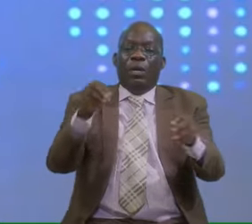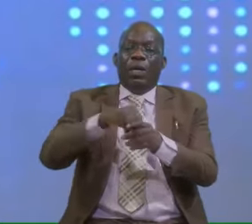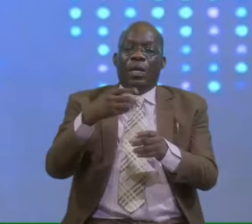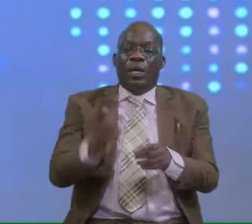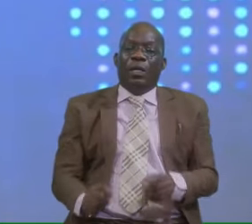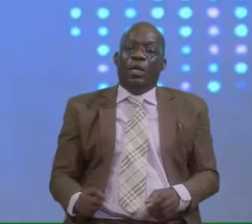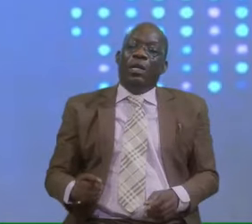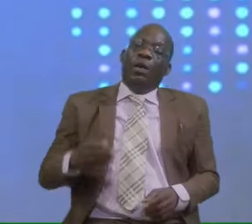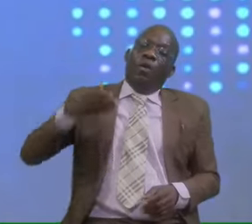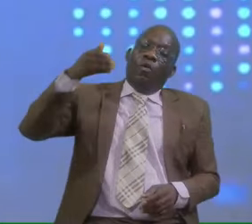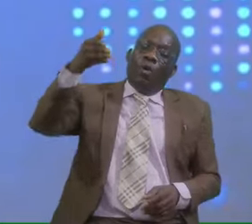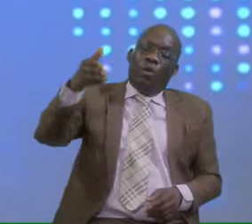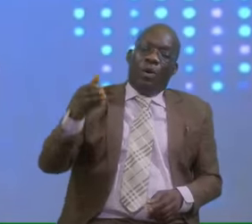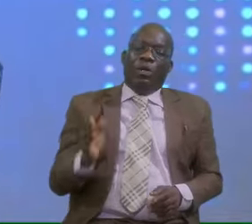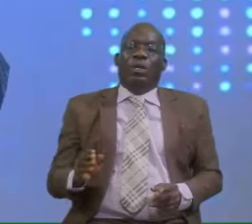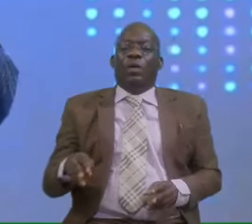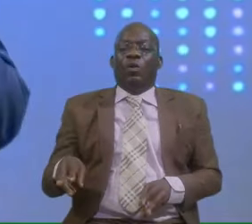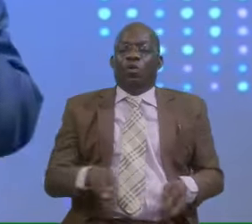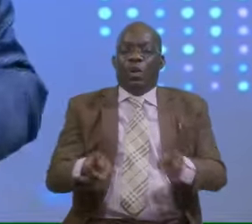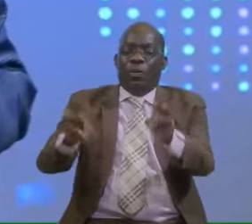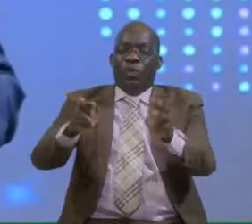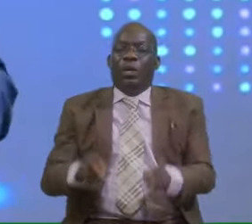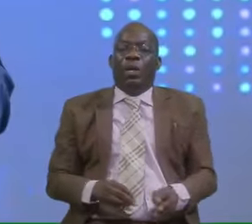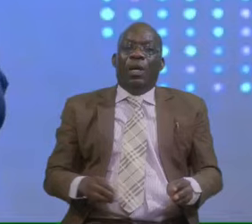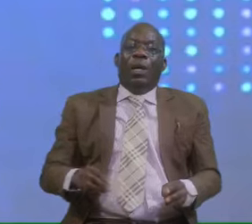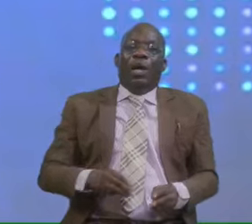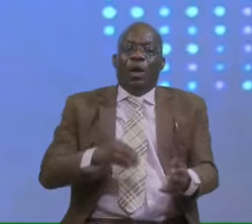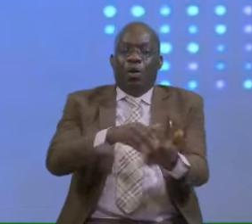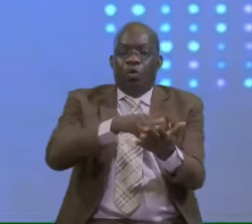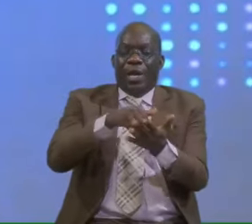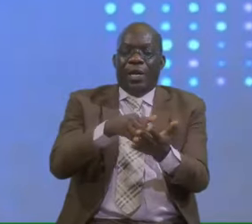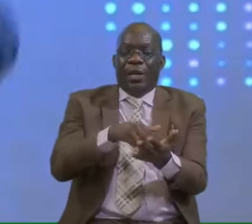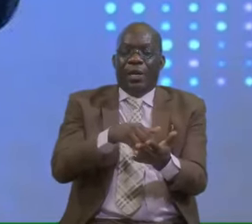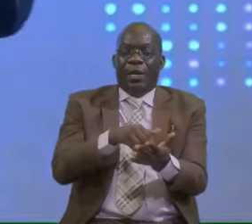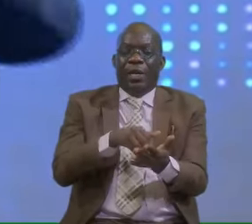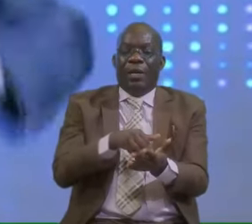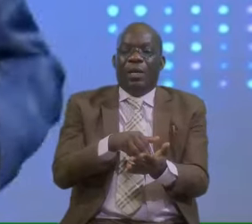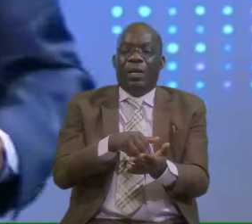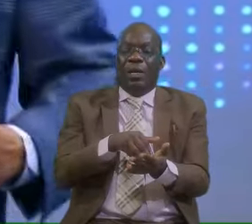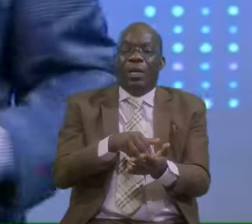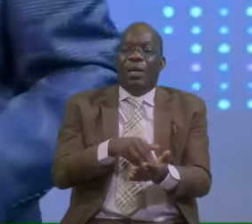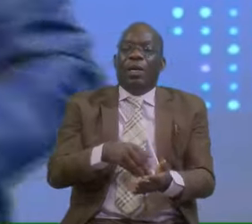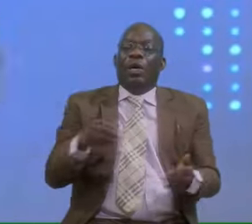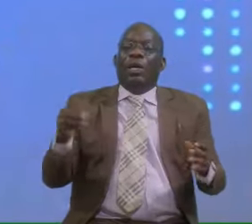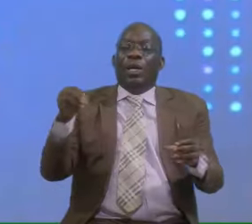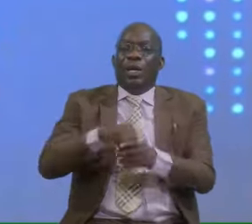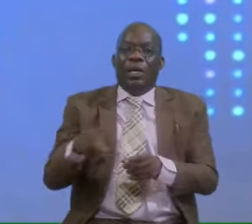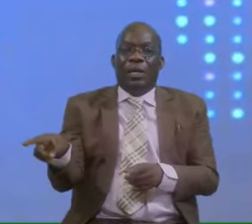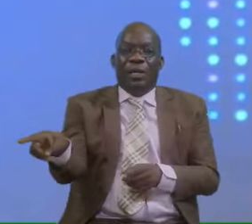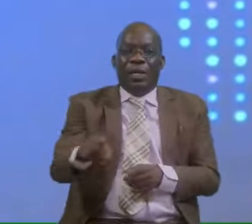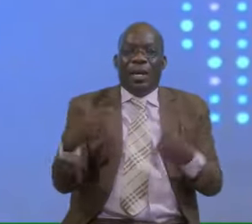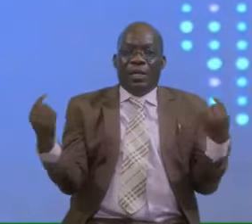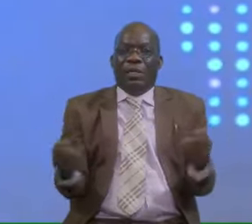forward direction. Invalid, impotent with their infirmity. And today